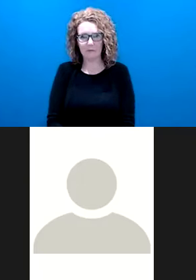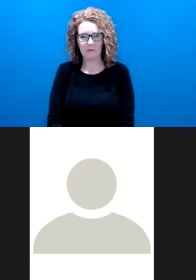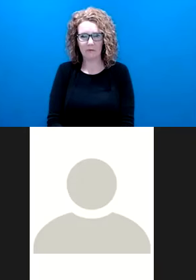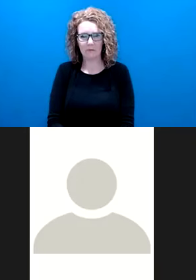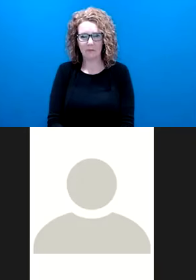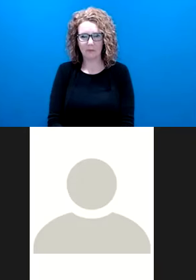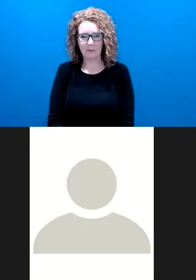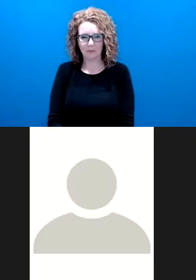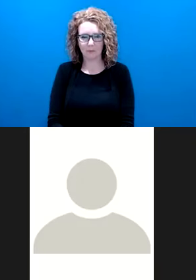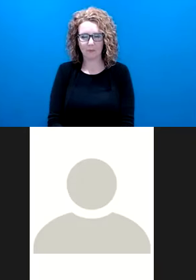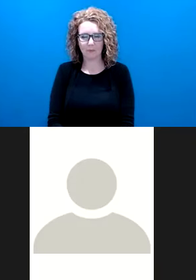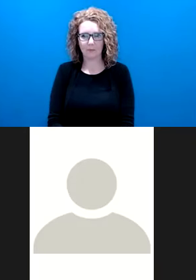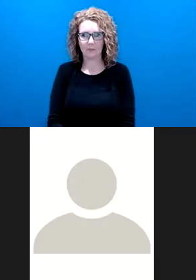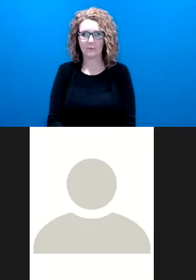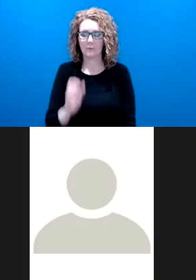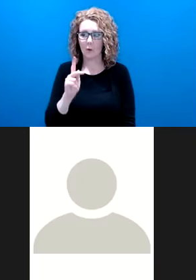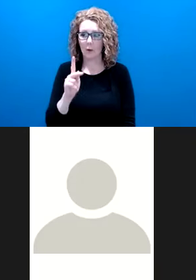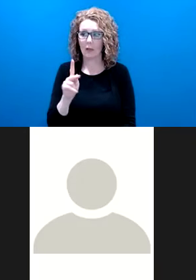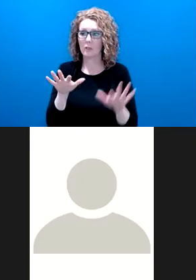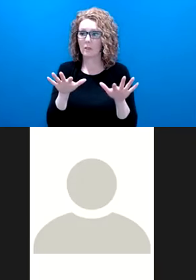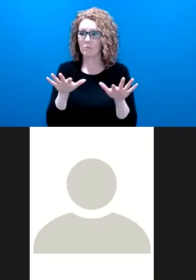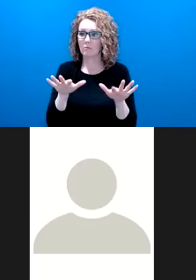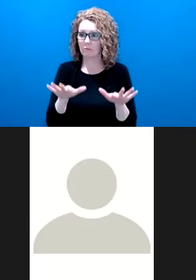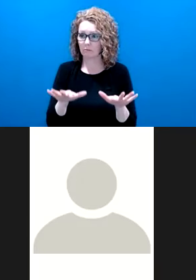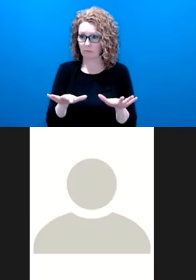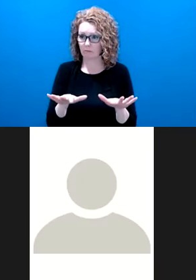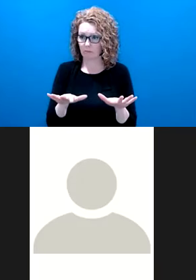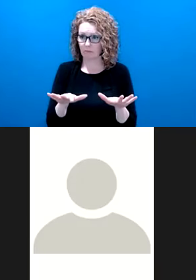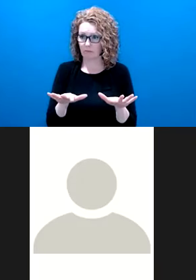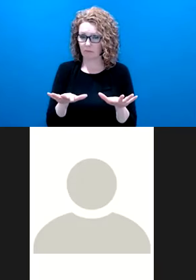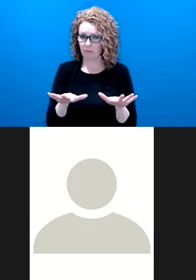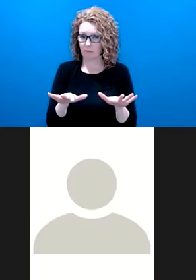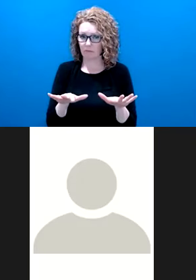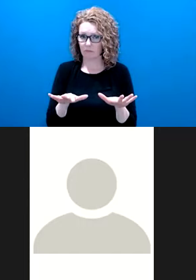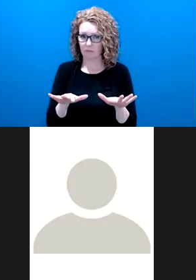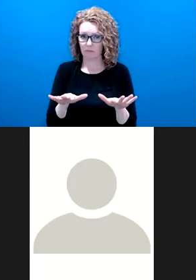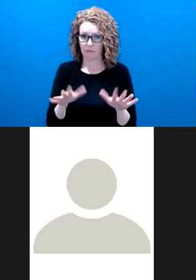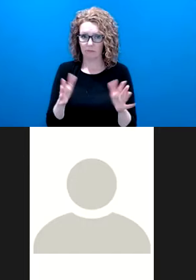I'll let you guys sit there with that, and then we'll go ahead and move to the next definition.